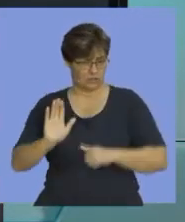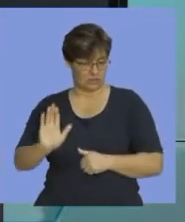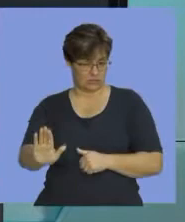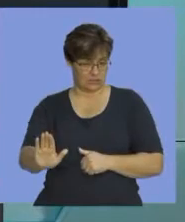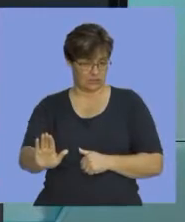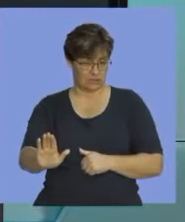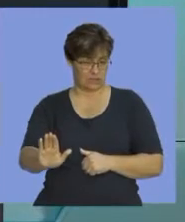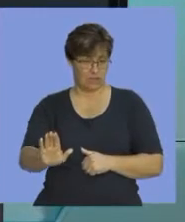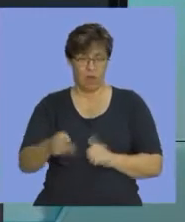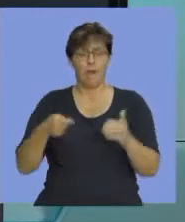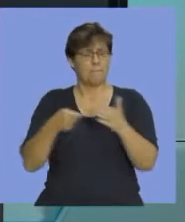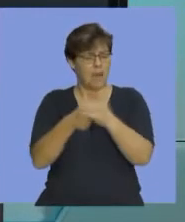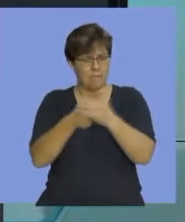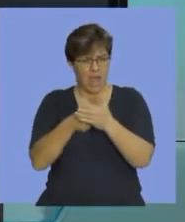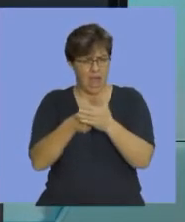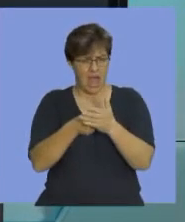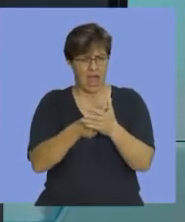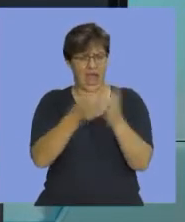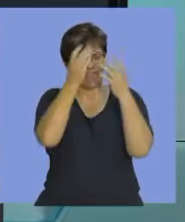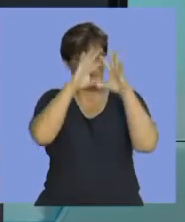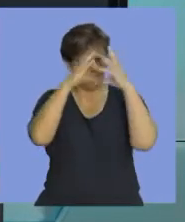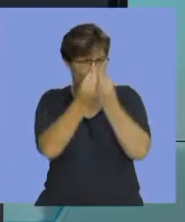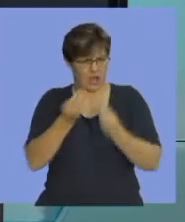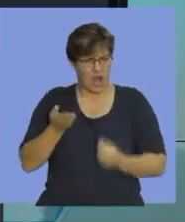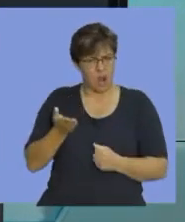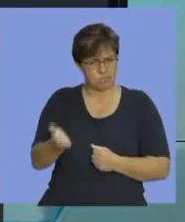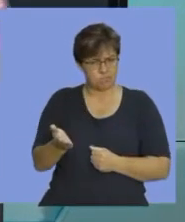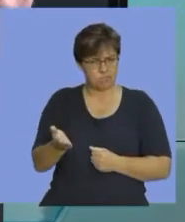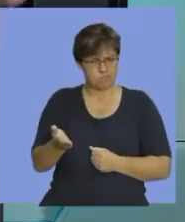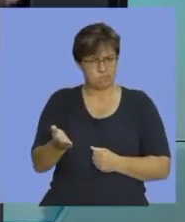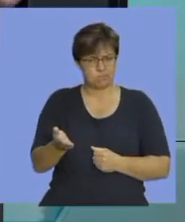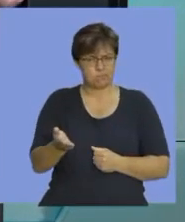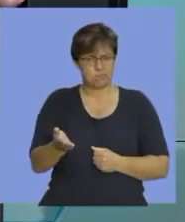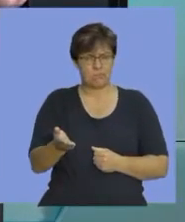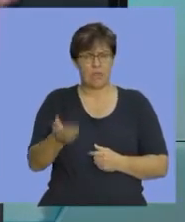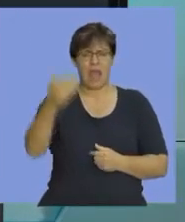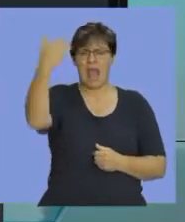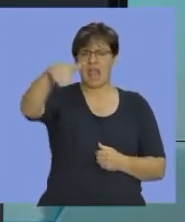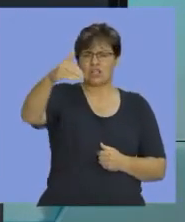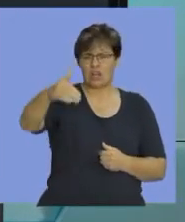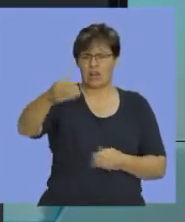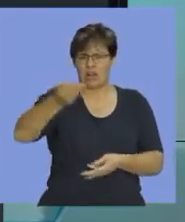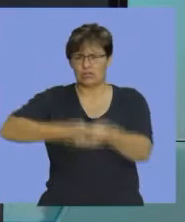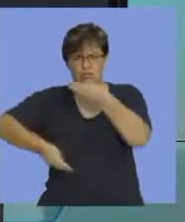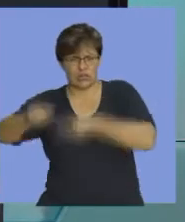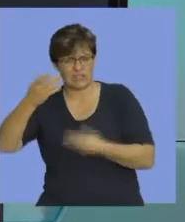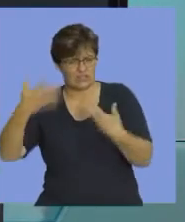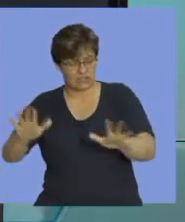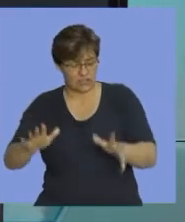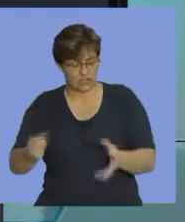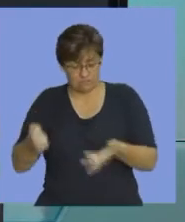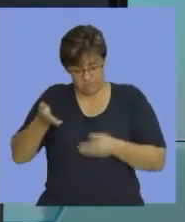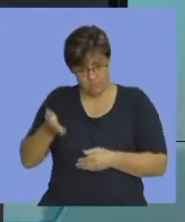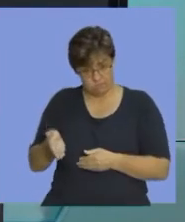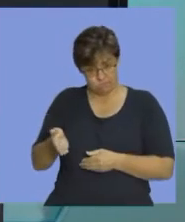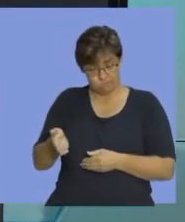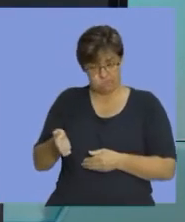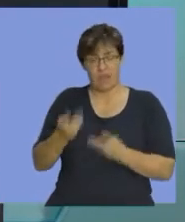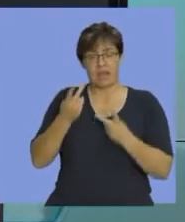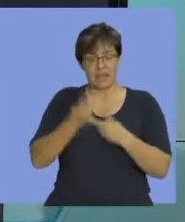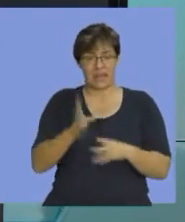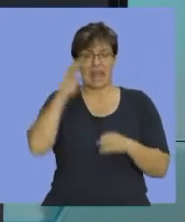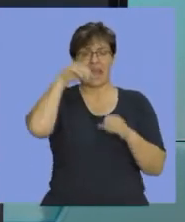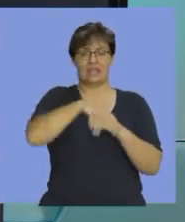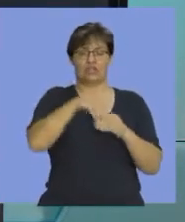where we purchase, and all the information, remember, the external transactions. Right. Right. Thereafter, we did an